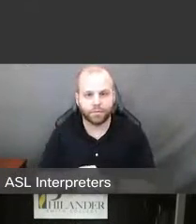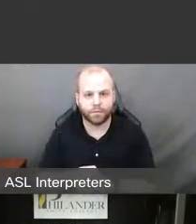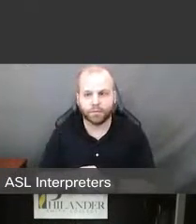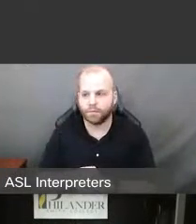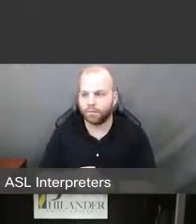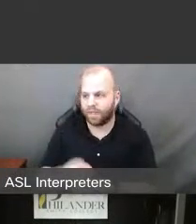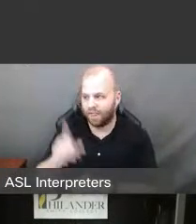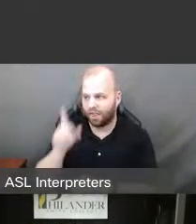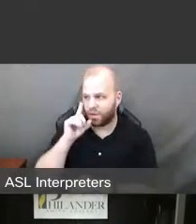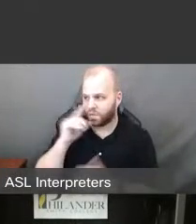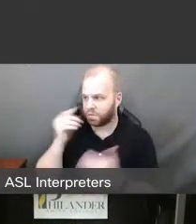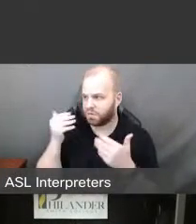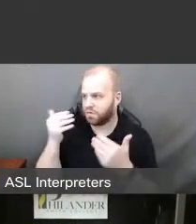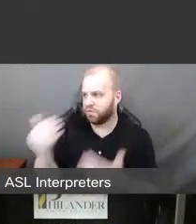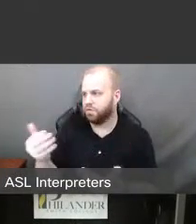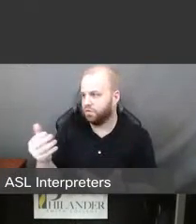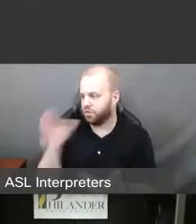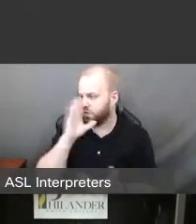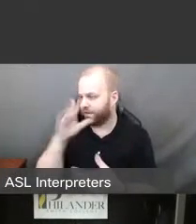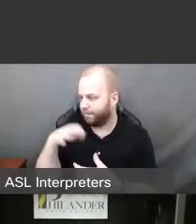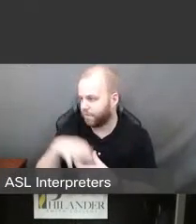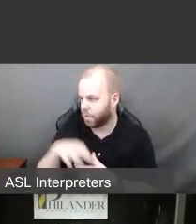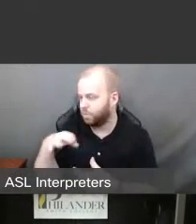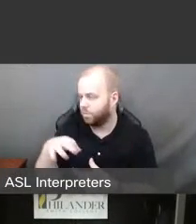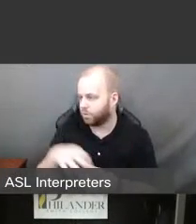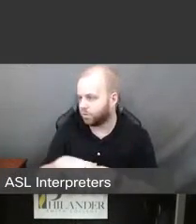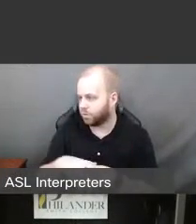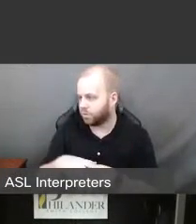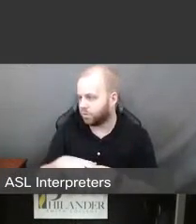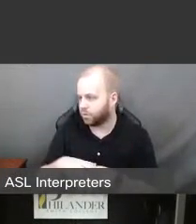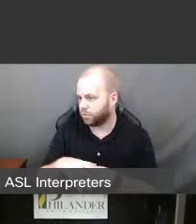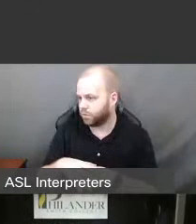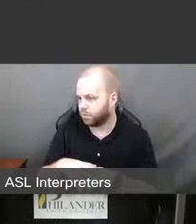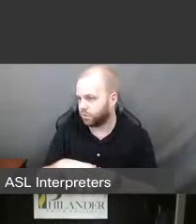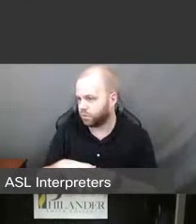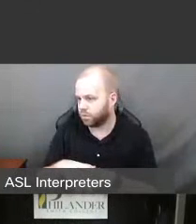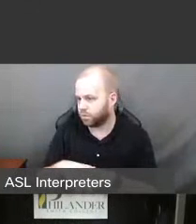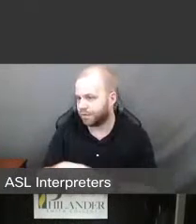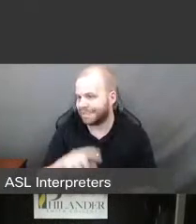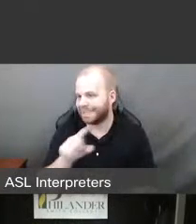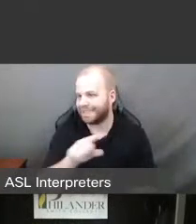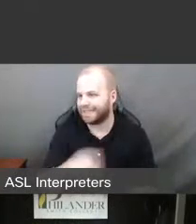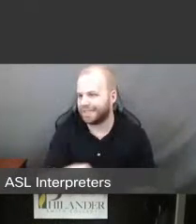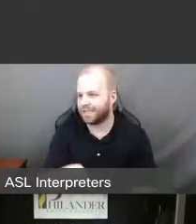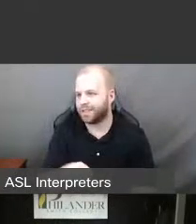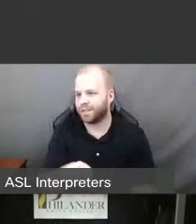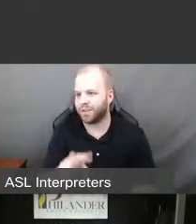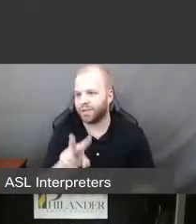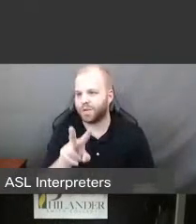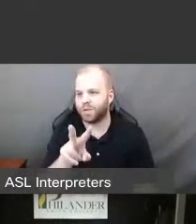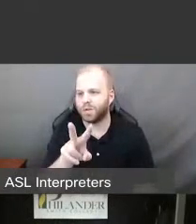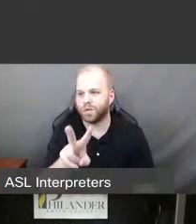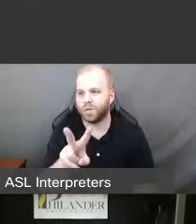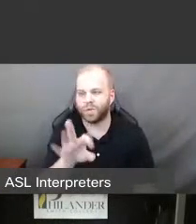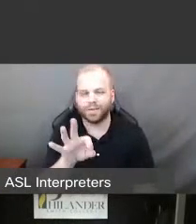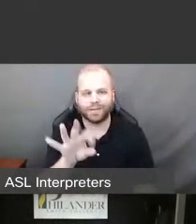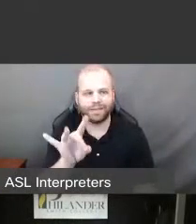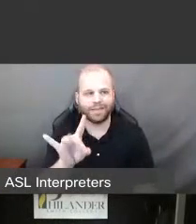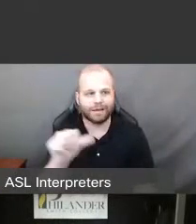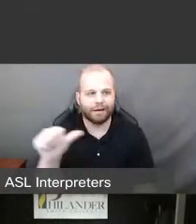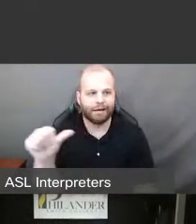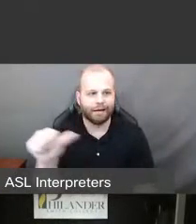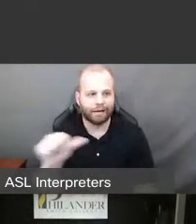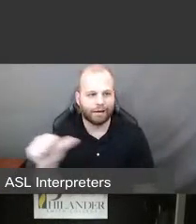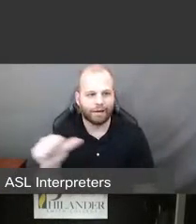straight to a vote unless anyone has any questions on item B. yeah, It's a Z 9298A, Stevens Laundromat, conditional use